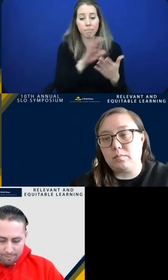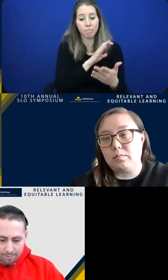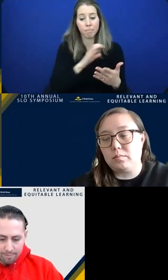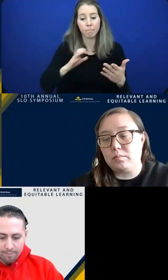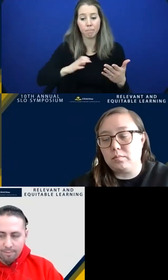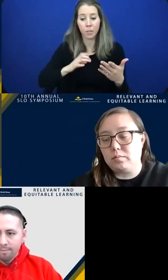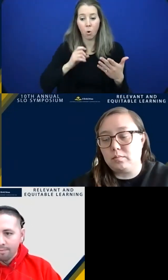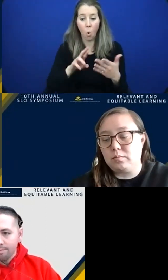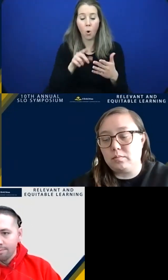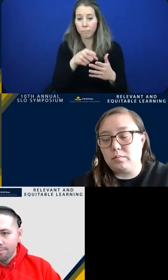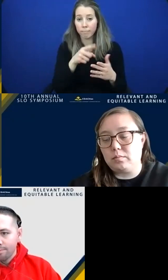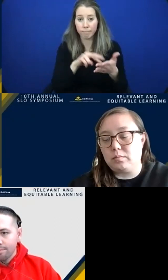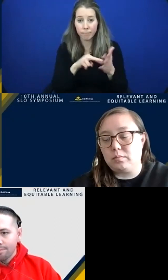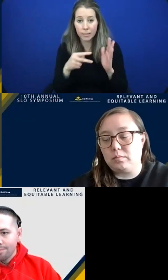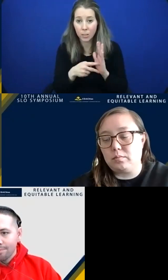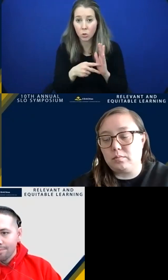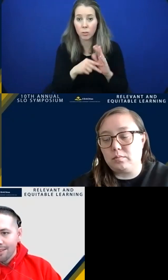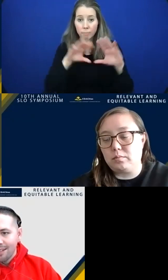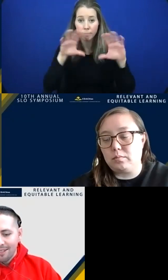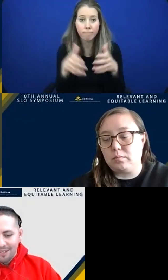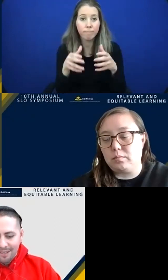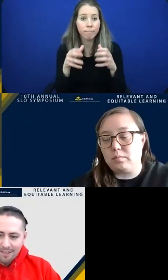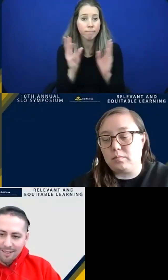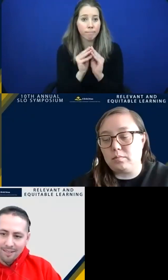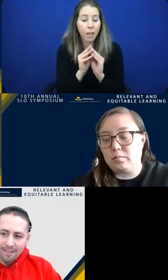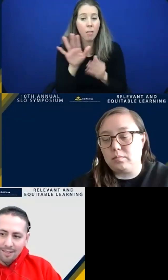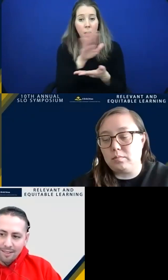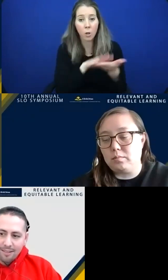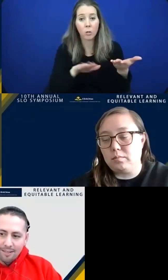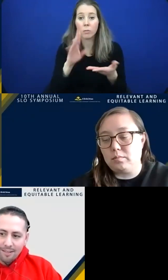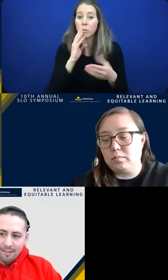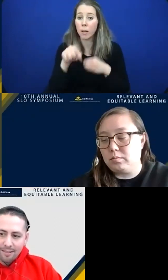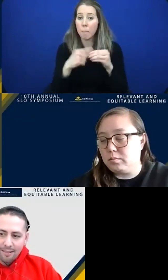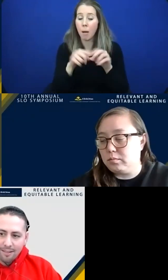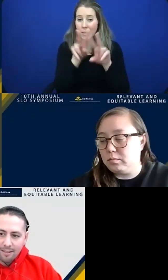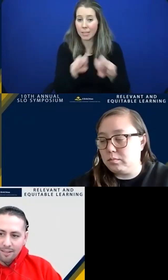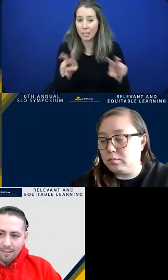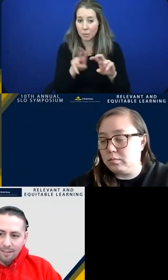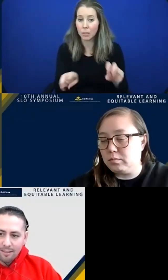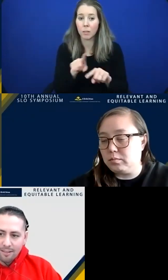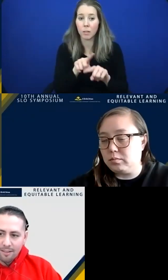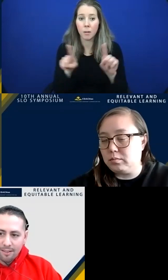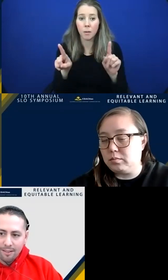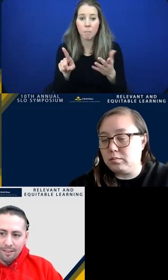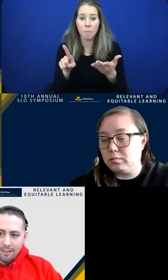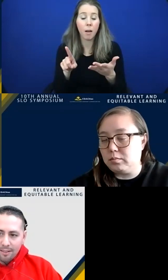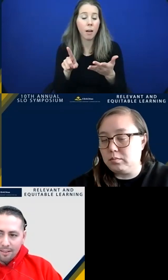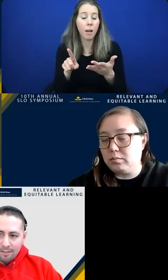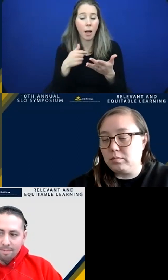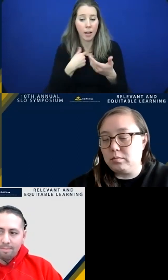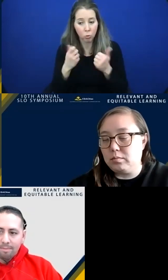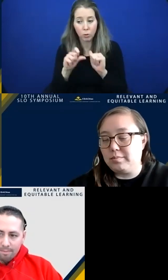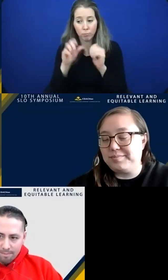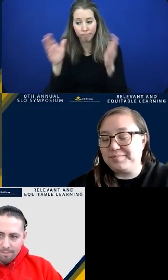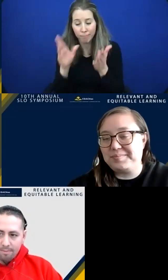they intentionally gather in their colleges throughout the year to talk assessment. But I try and push it everywhere I